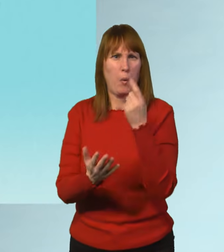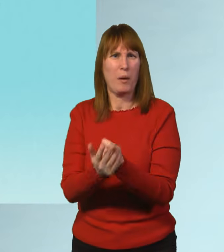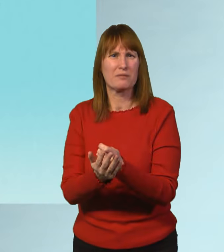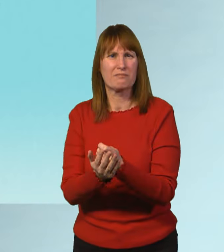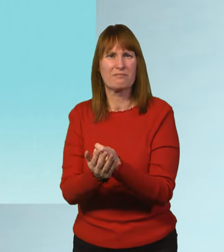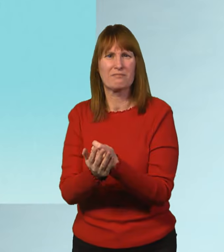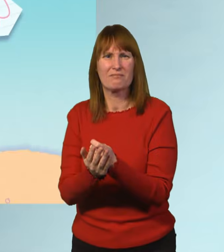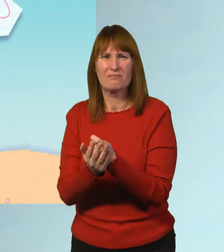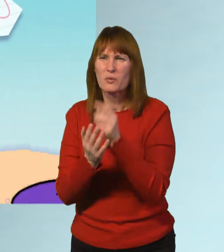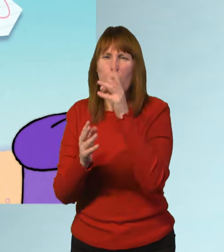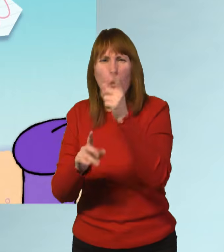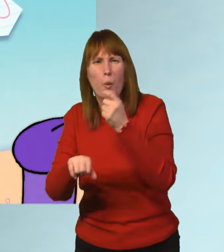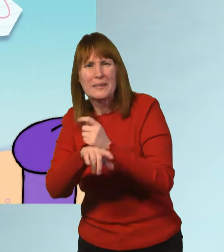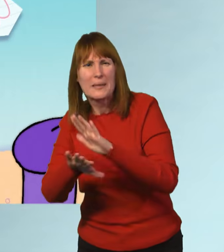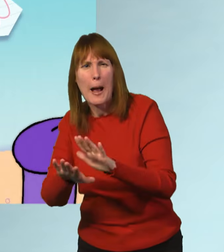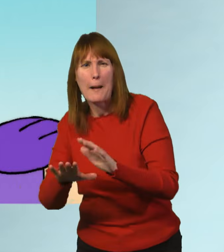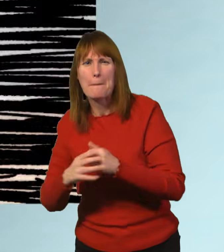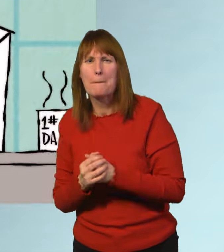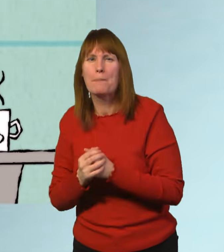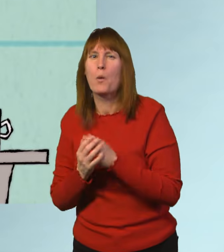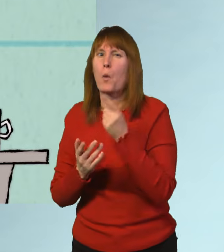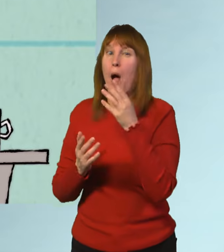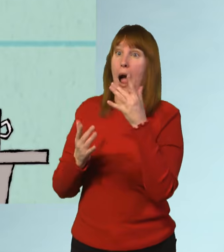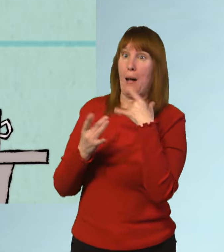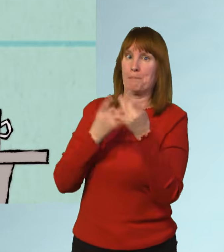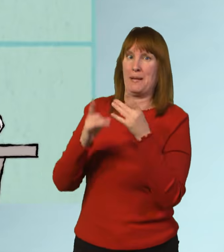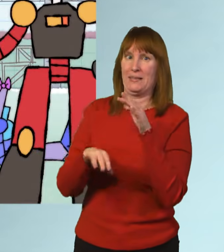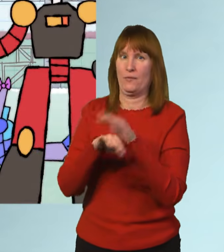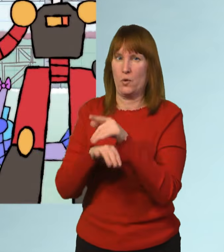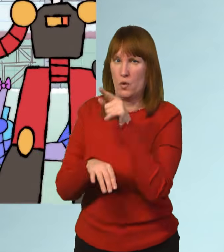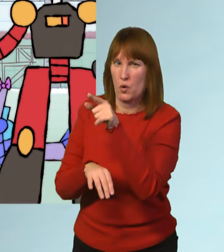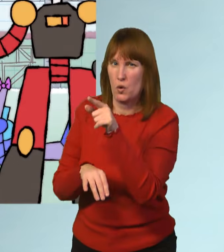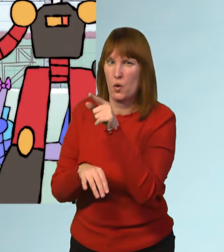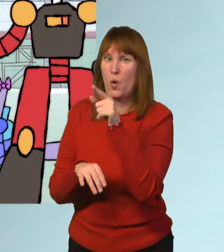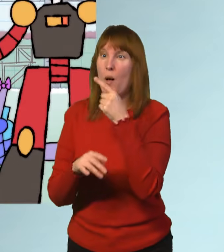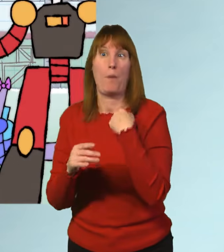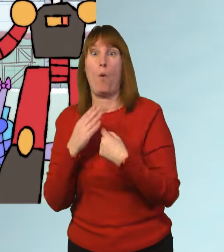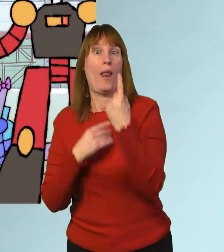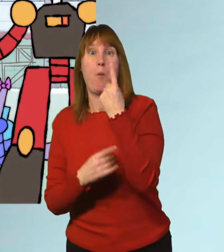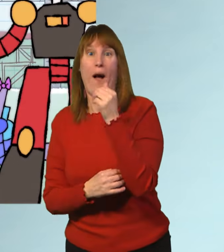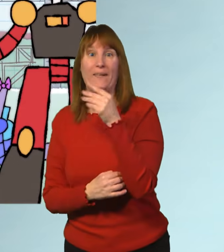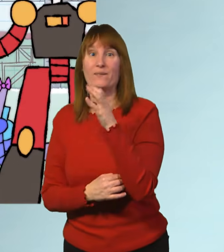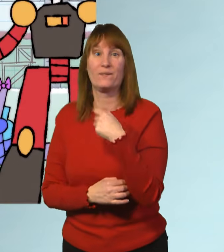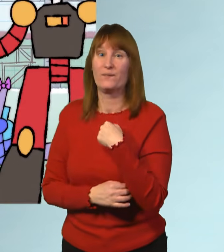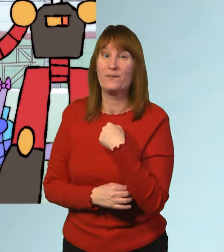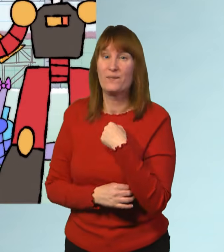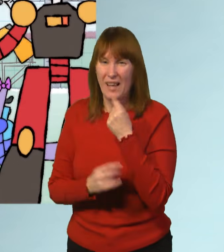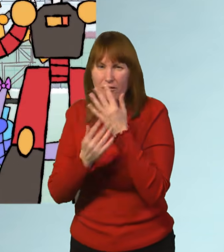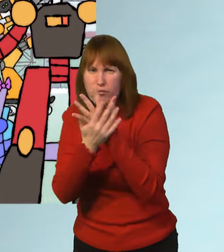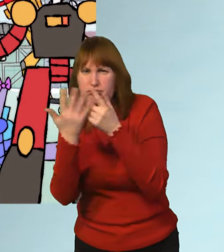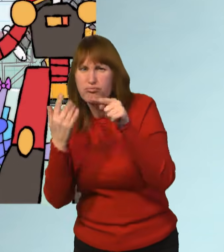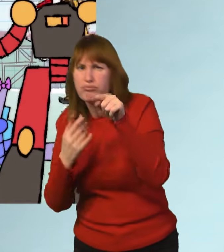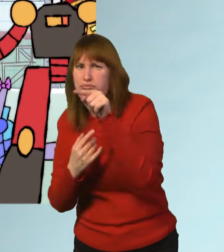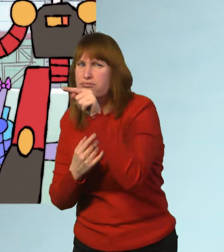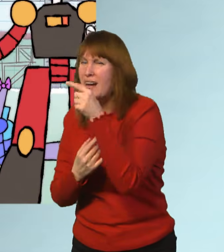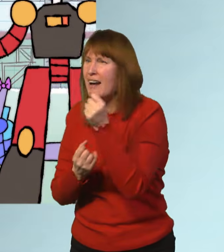at a time? It's what I was made for. I'm not the only Aoife. There's loads of us. And we were all made by a scientist to help